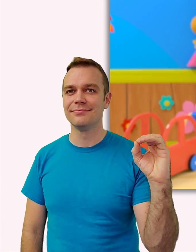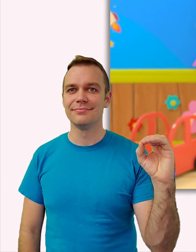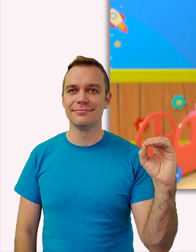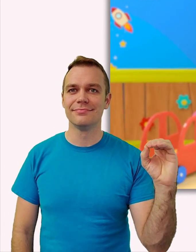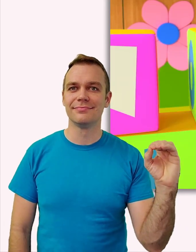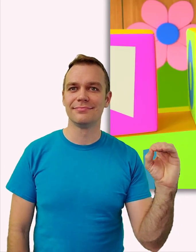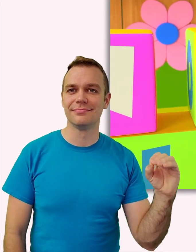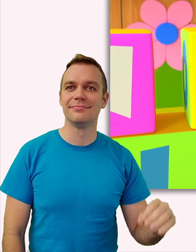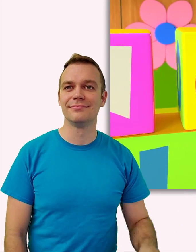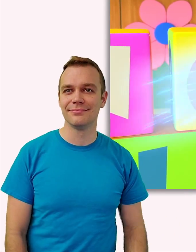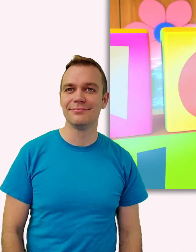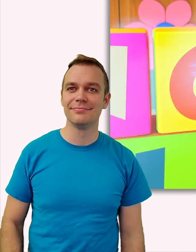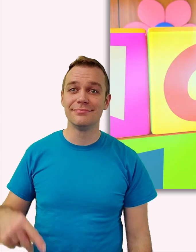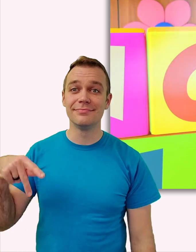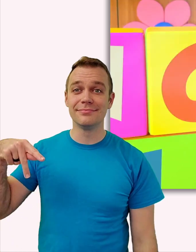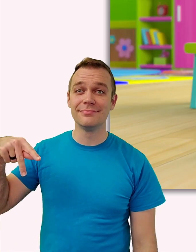O